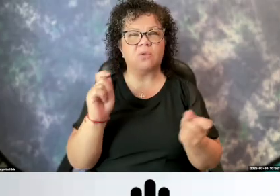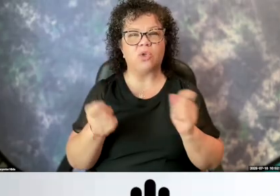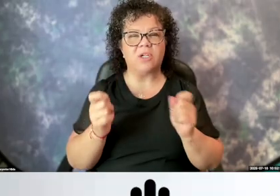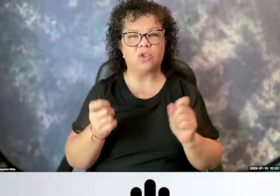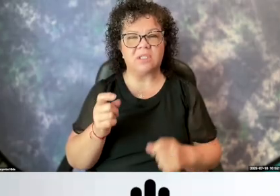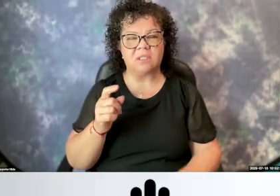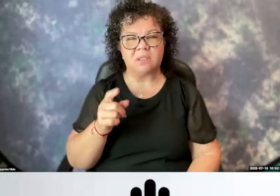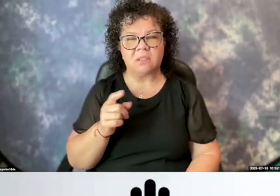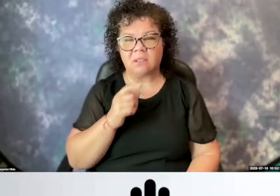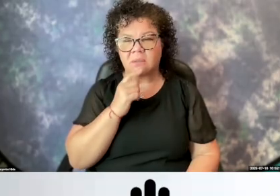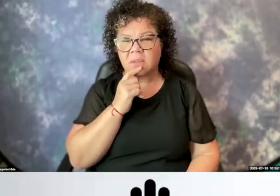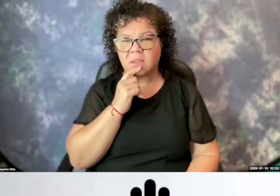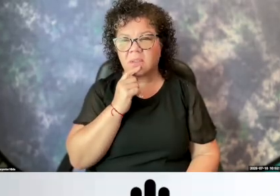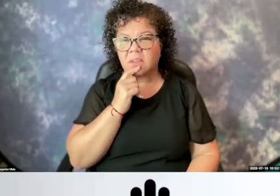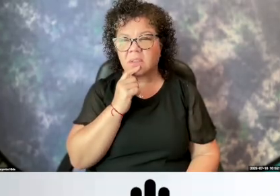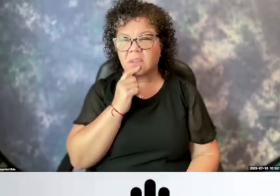Thanks, Olivia. Yep.